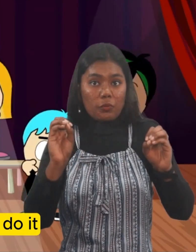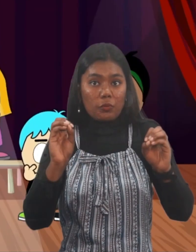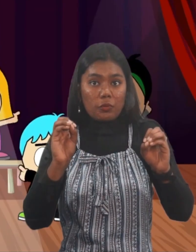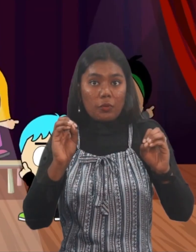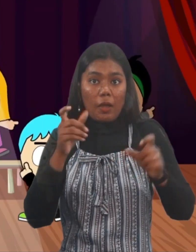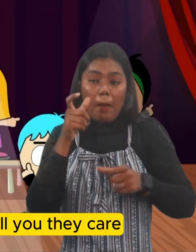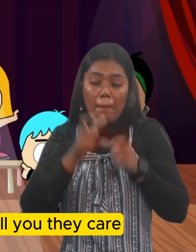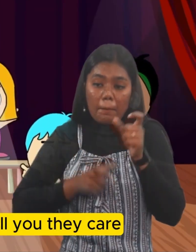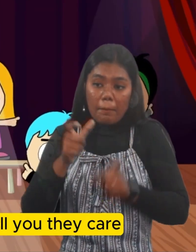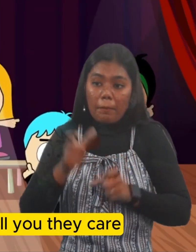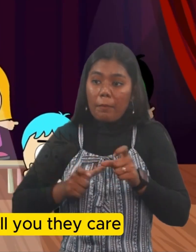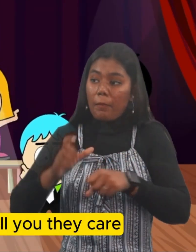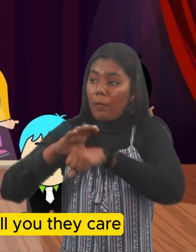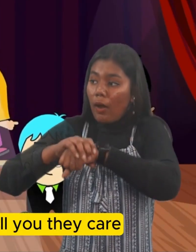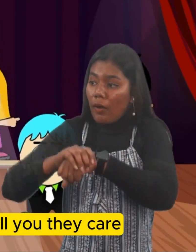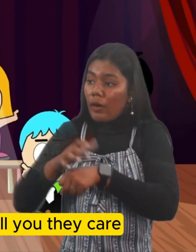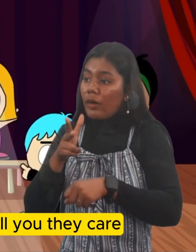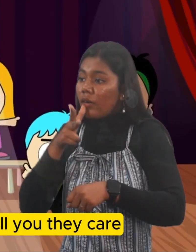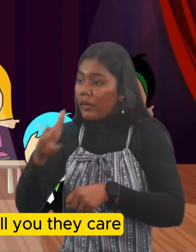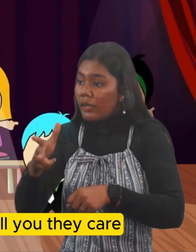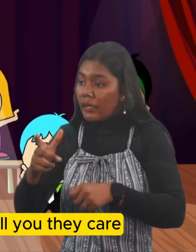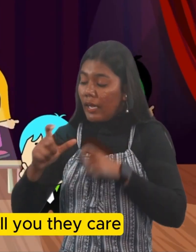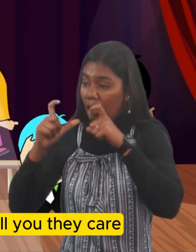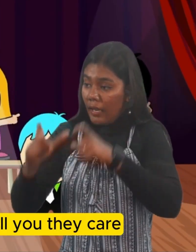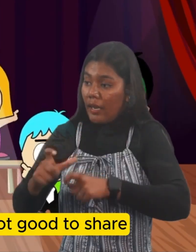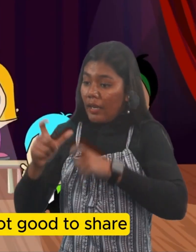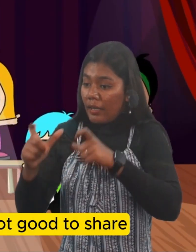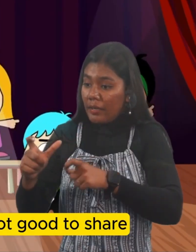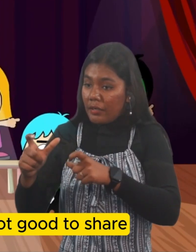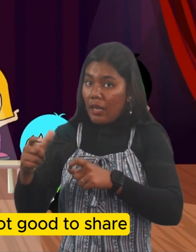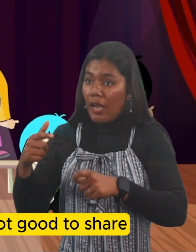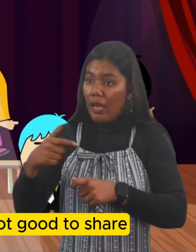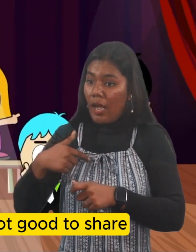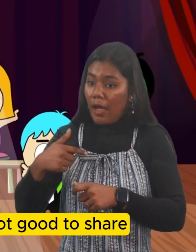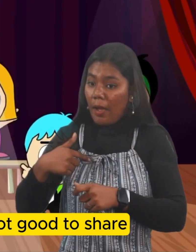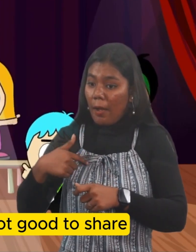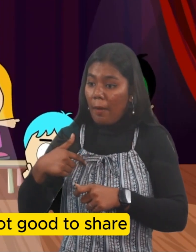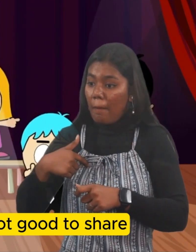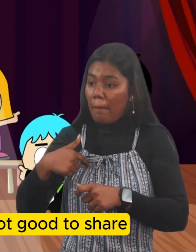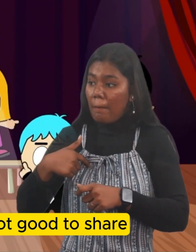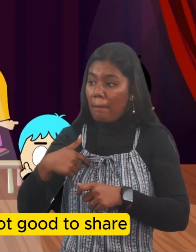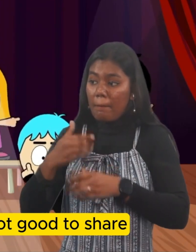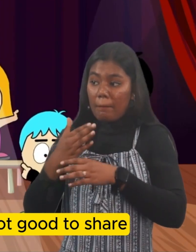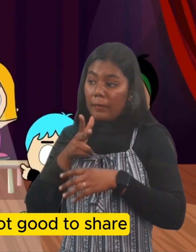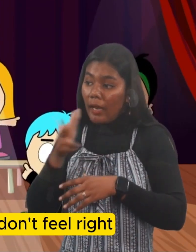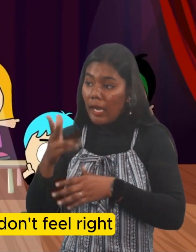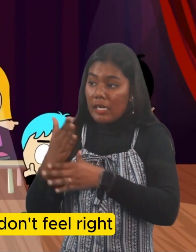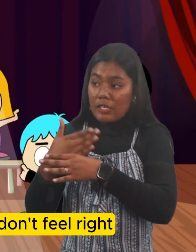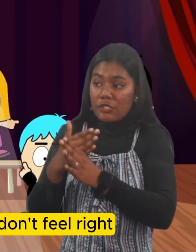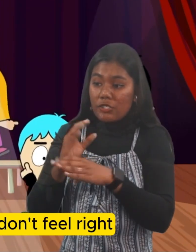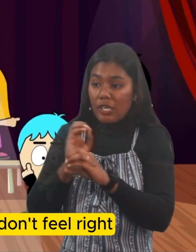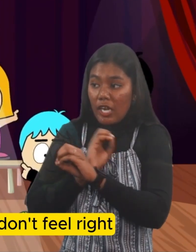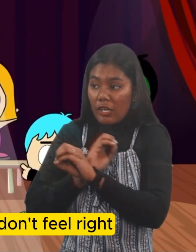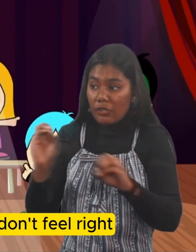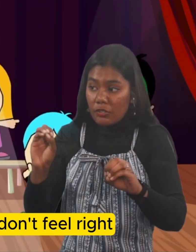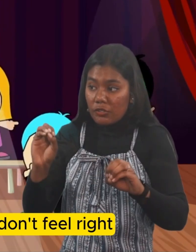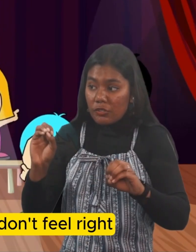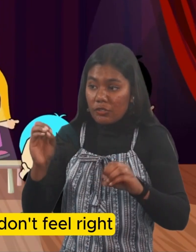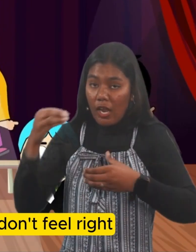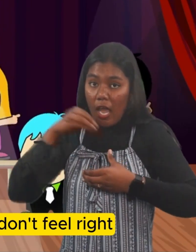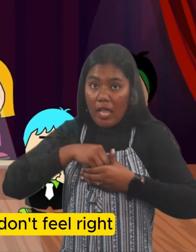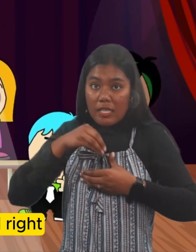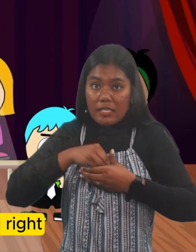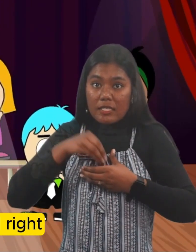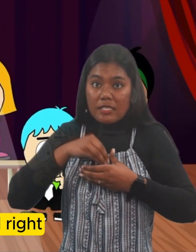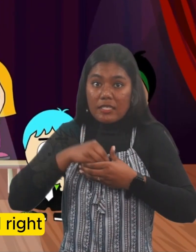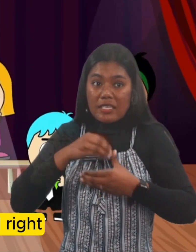it. People can hold you and tell you they care. I'm not telling you that it's not good to share, but you'll know inside if it don't